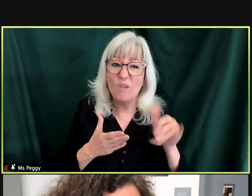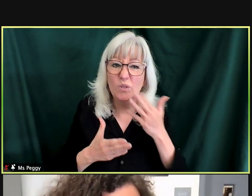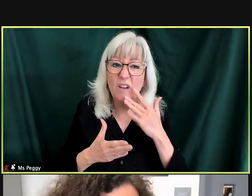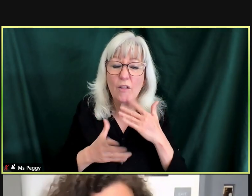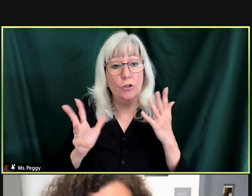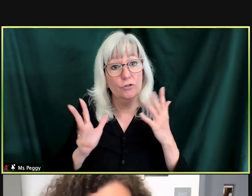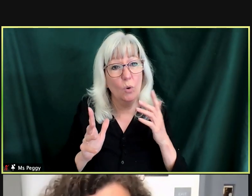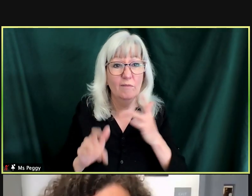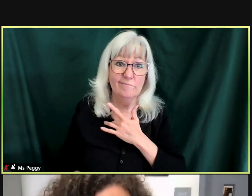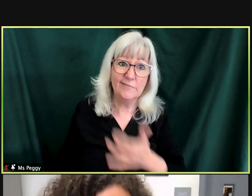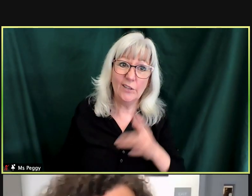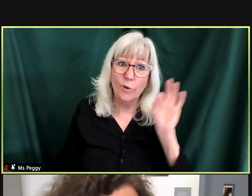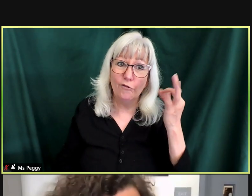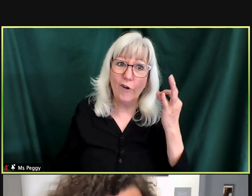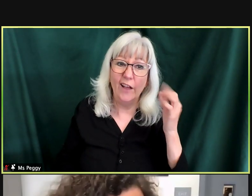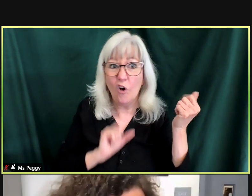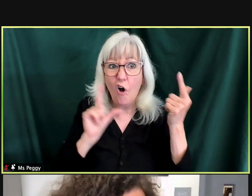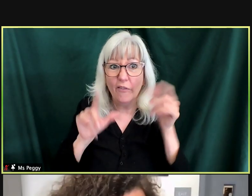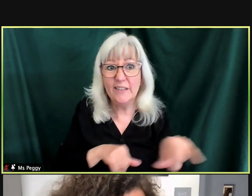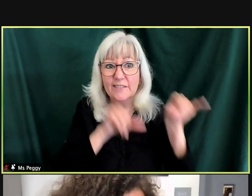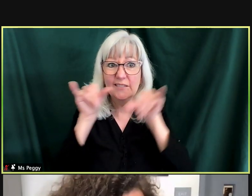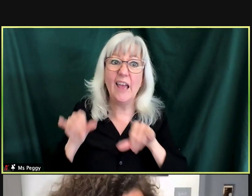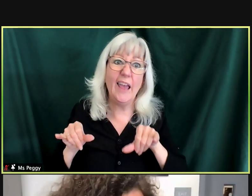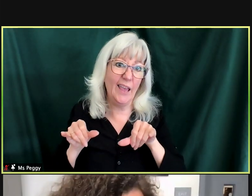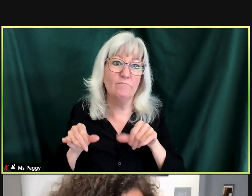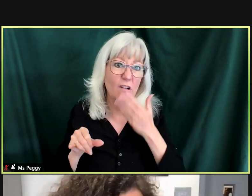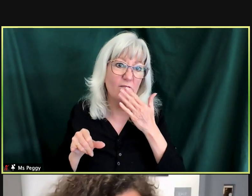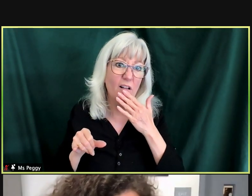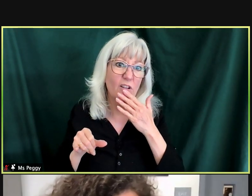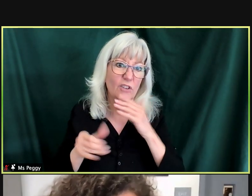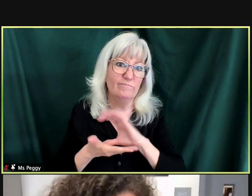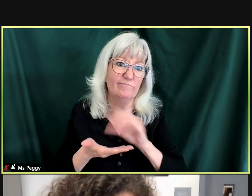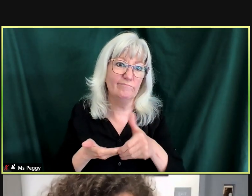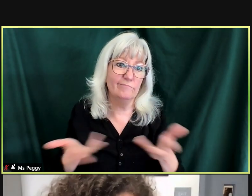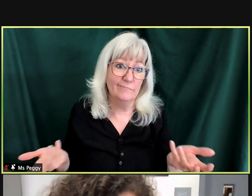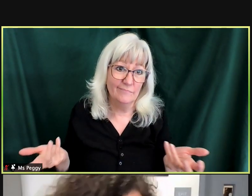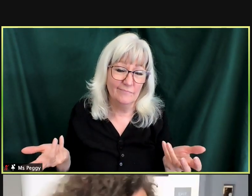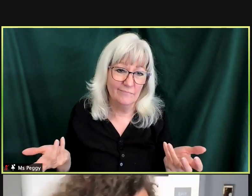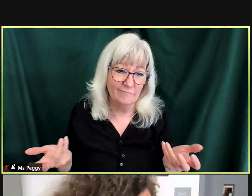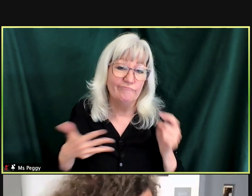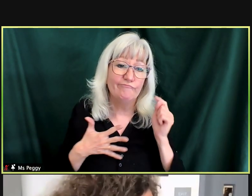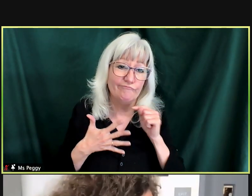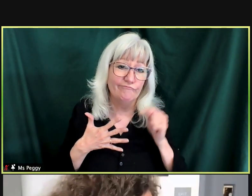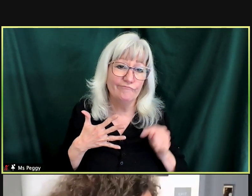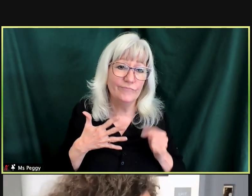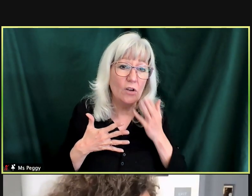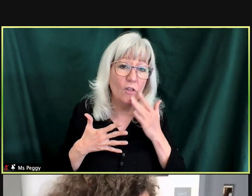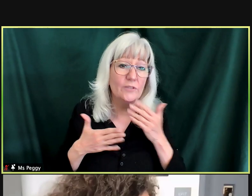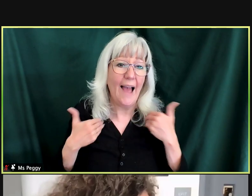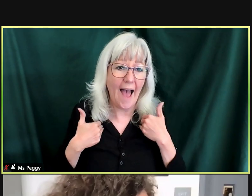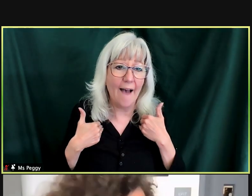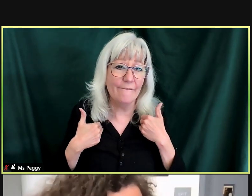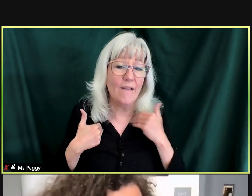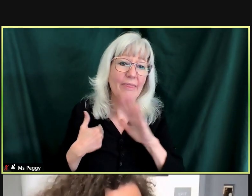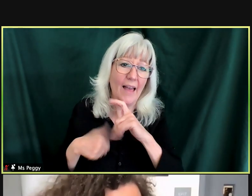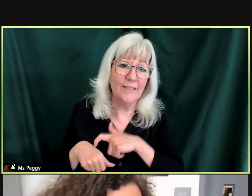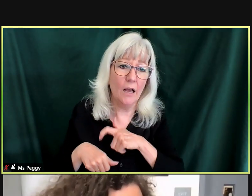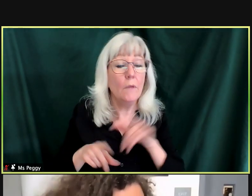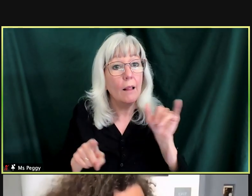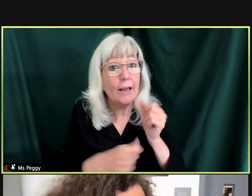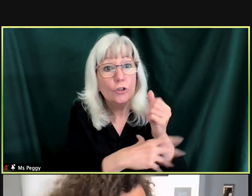everybody in France was probably painting with the same paint sets. And those were the colors that were available in their place and in their time. Like